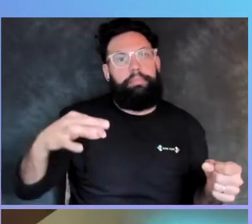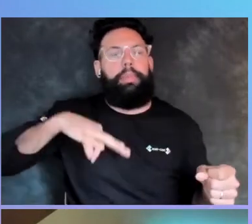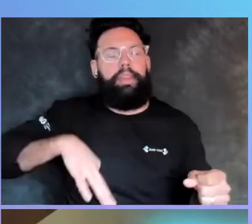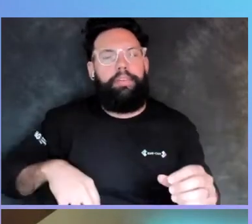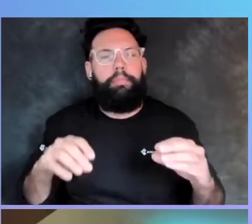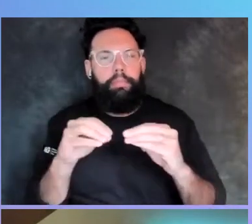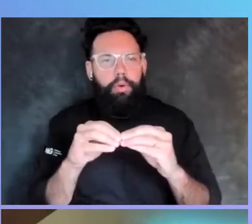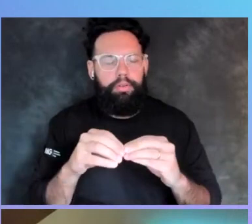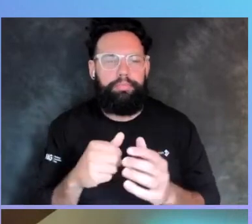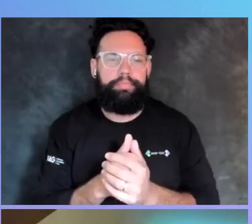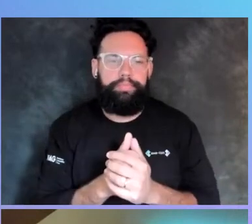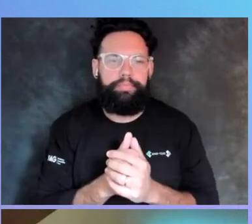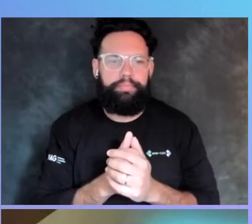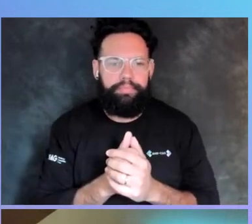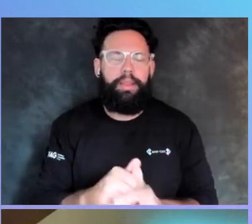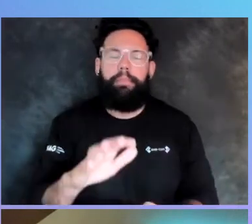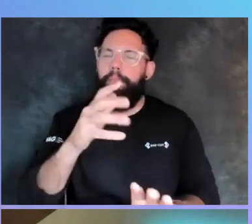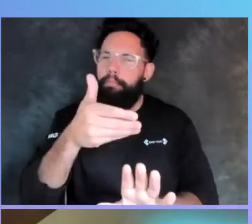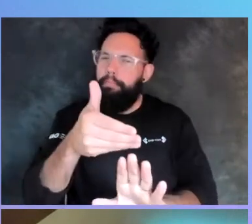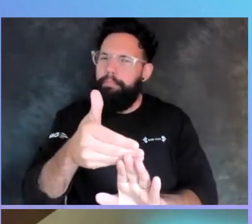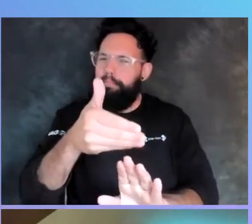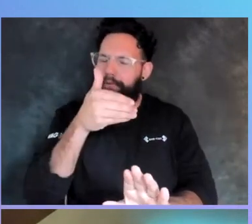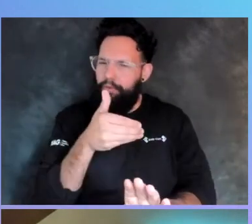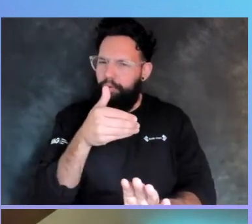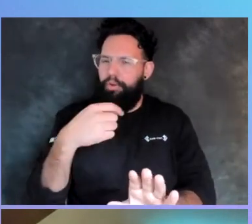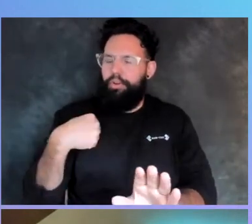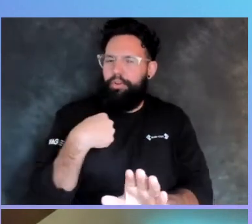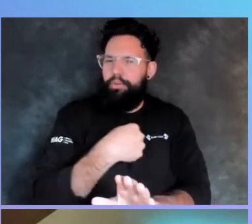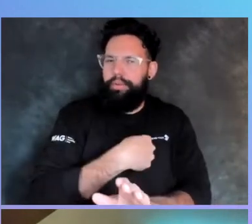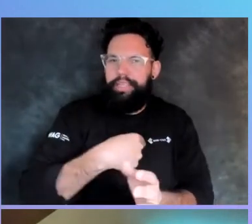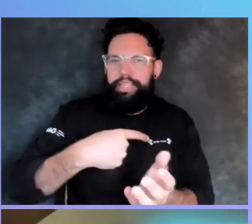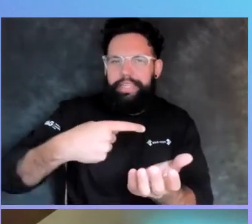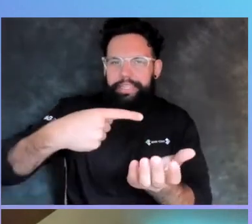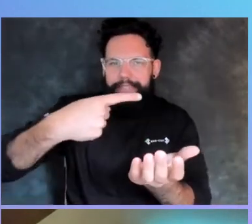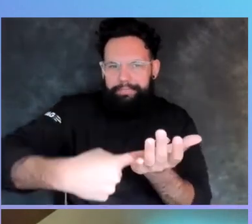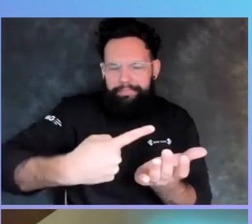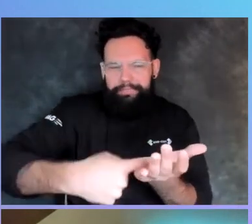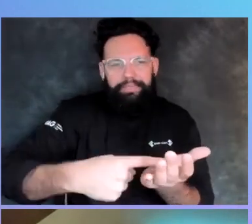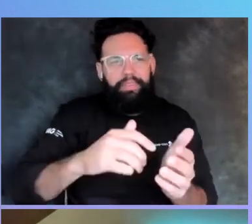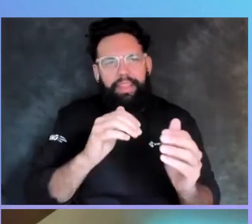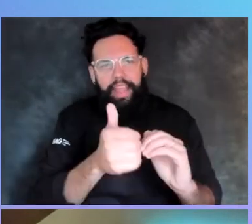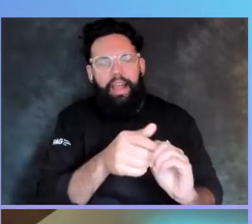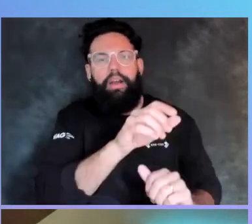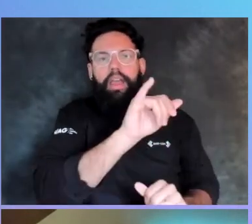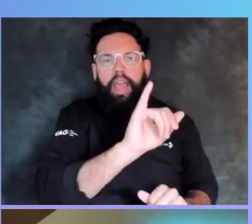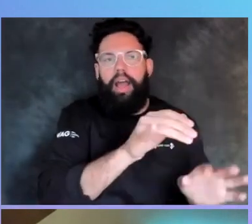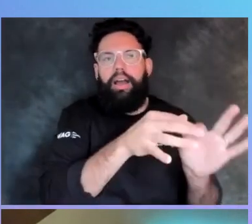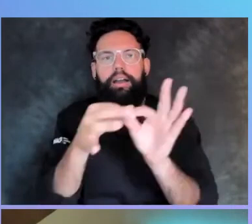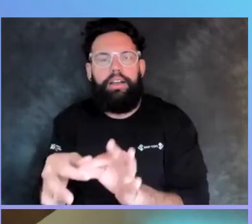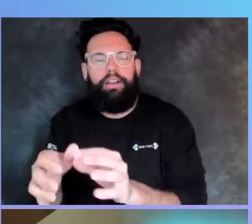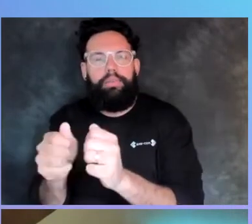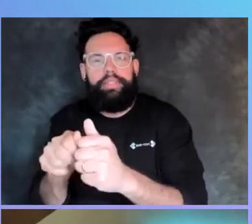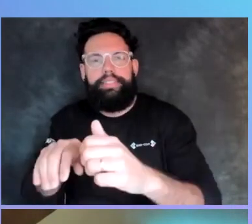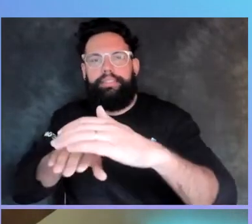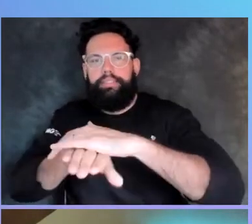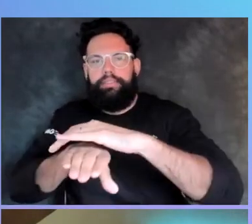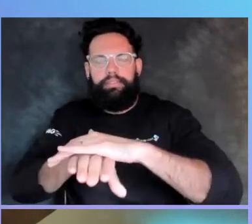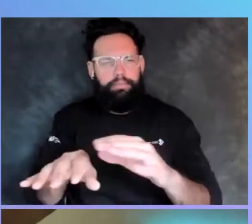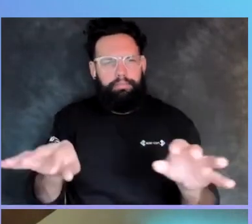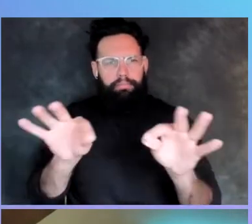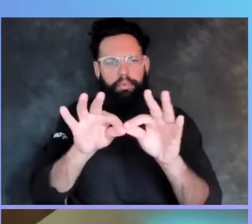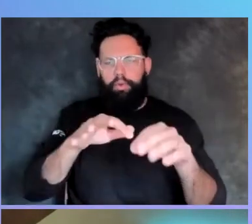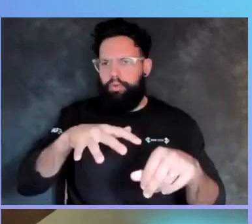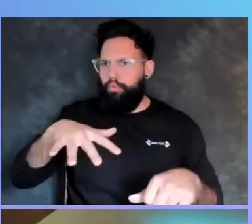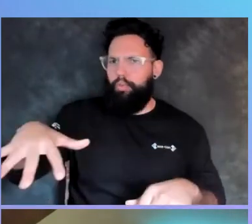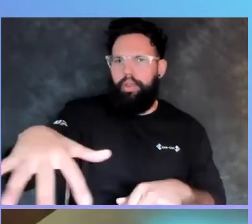we can get too deeply into how the current landscape applies specifically to accessibility, it's really important to make sure that we all understand at a